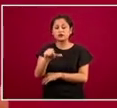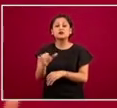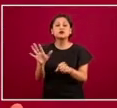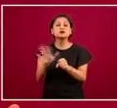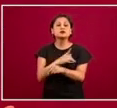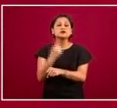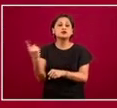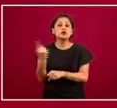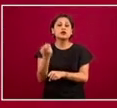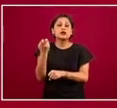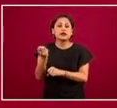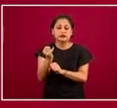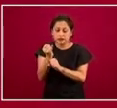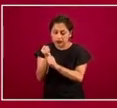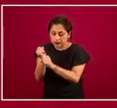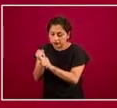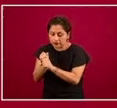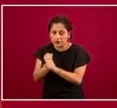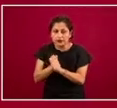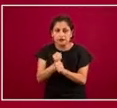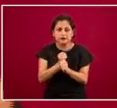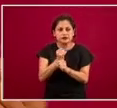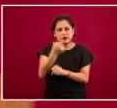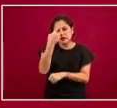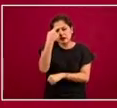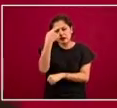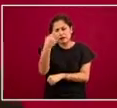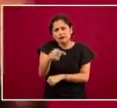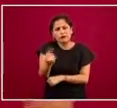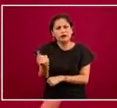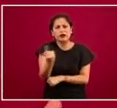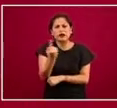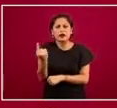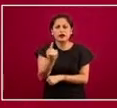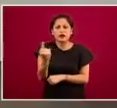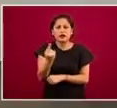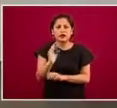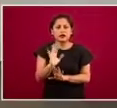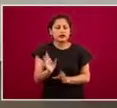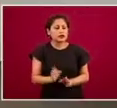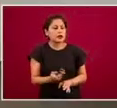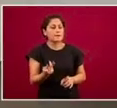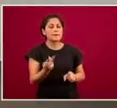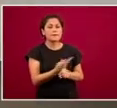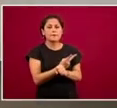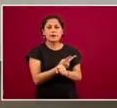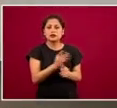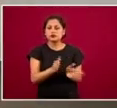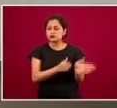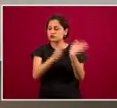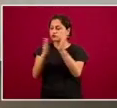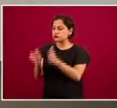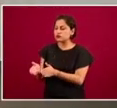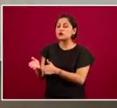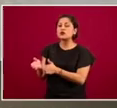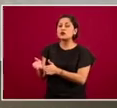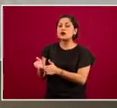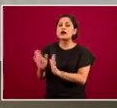And these studies are usually carried out in order to know, the post-mortem studies undergo